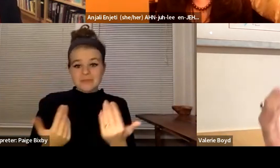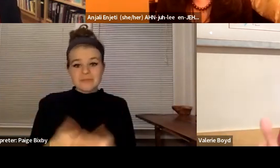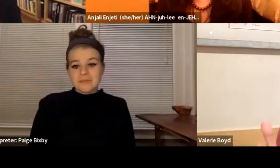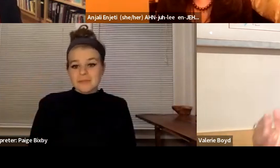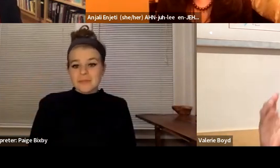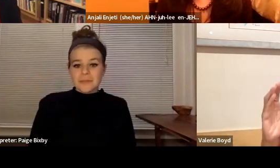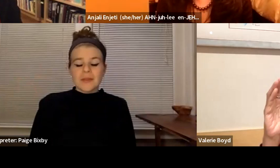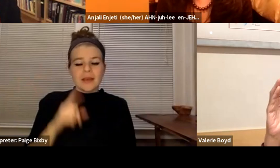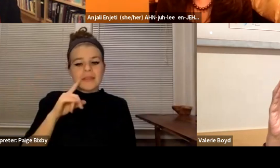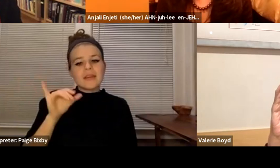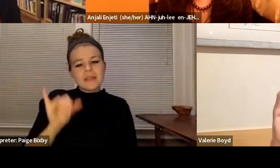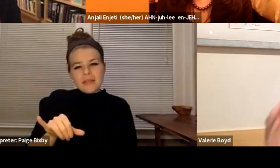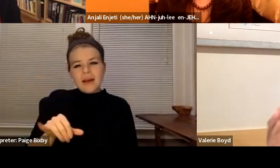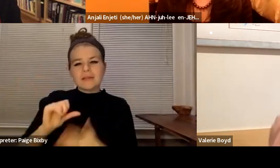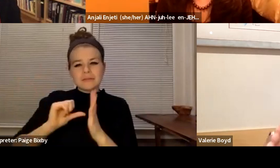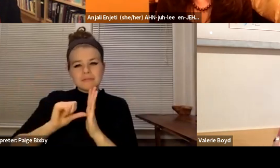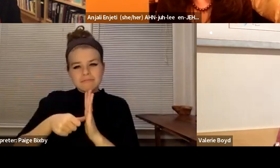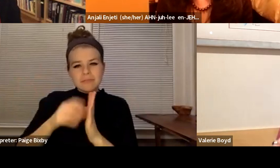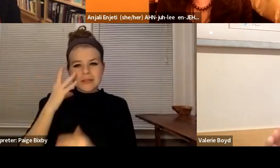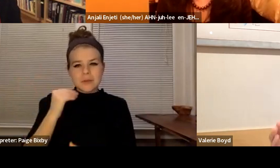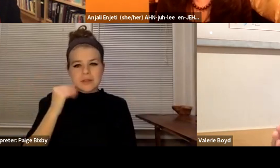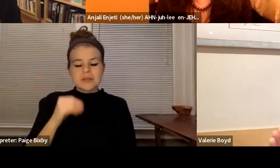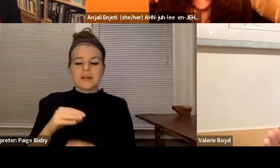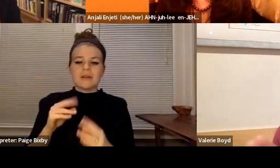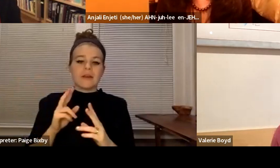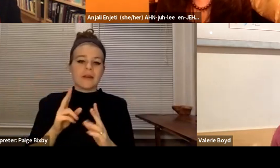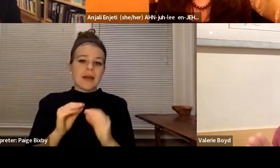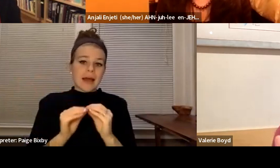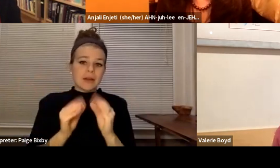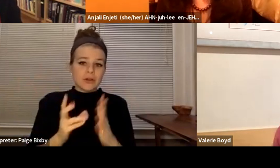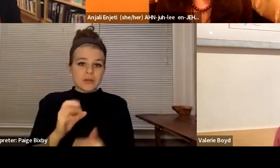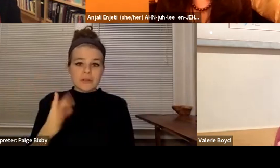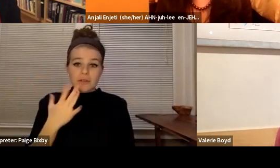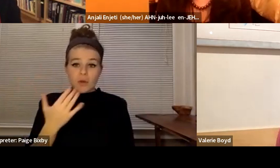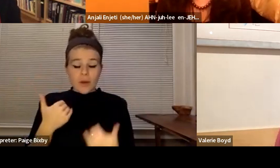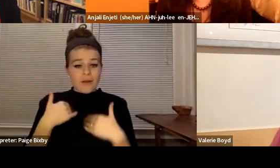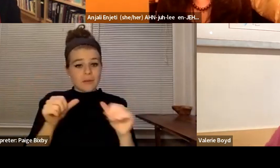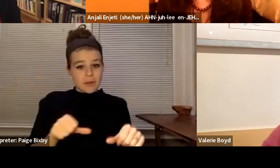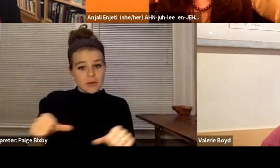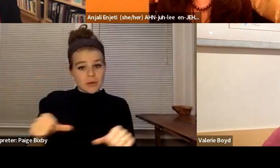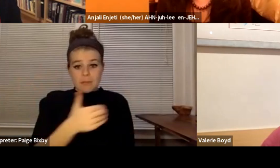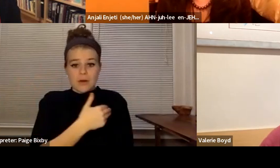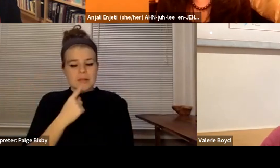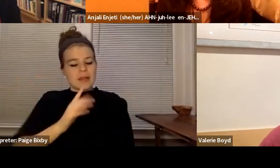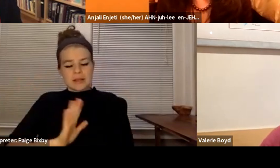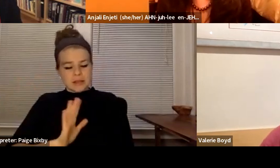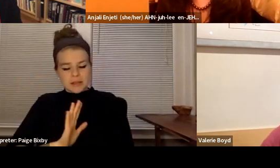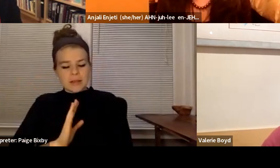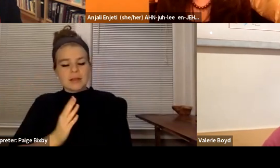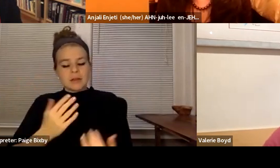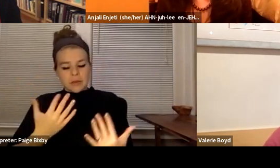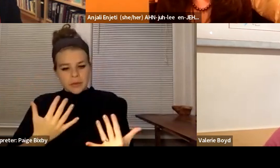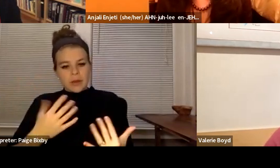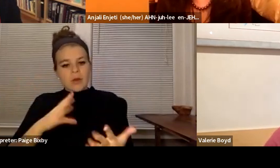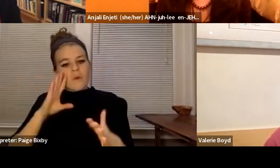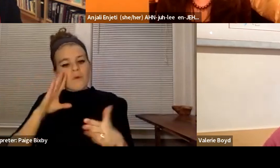to the importance of editors of color who have the ability and the power to say, no, let's look at this